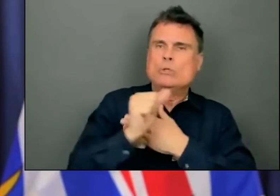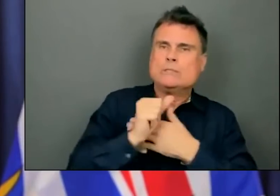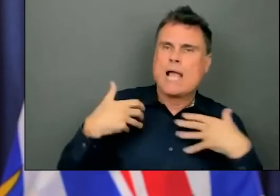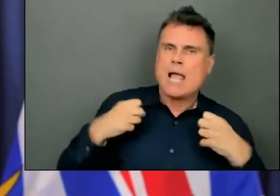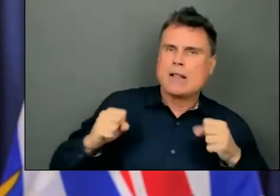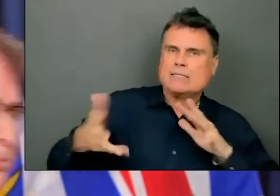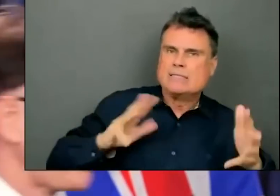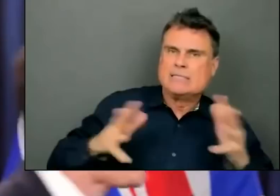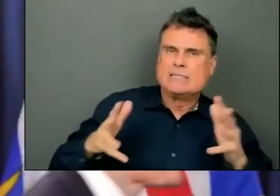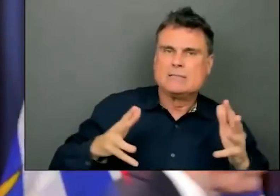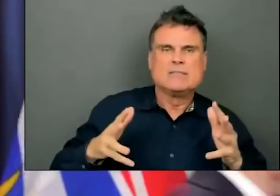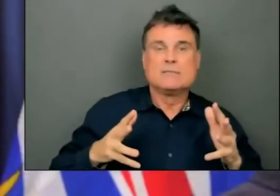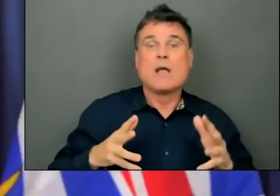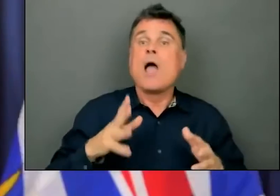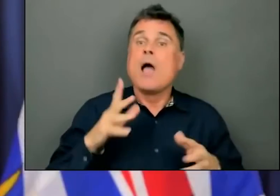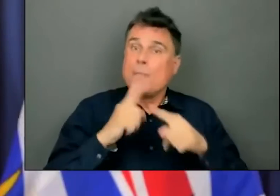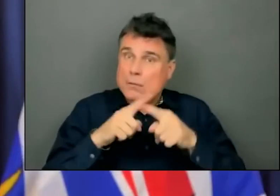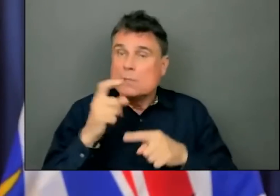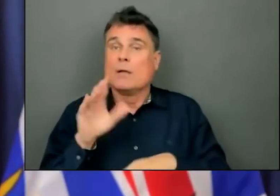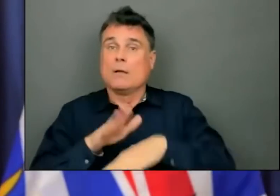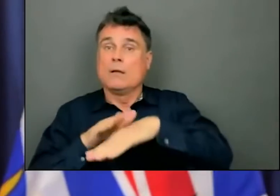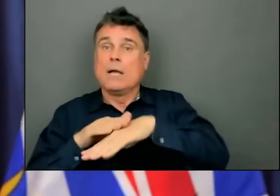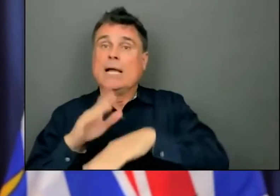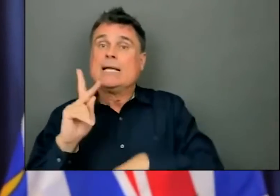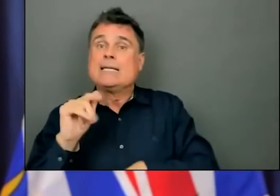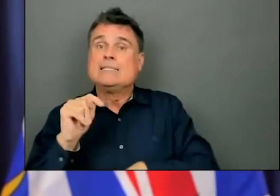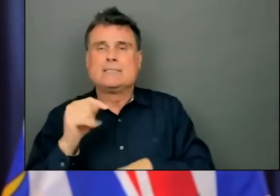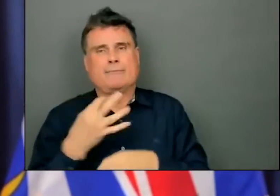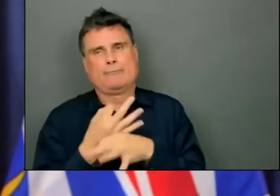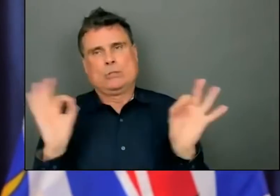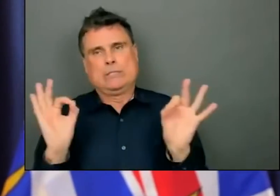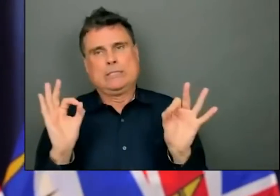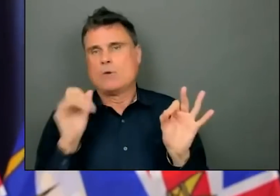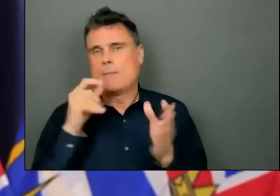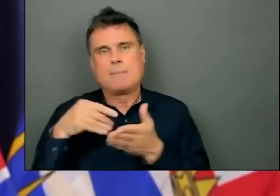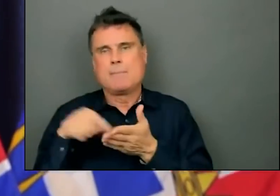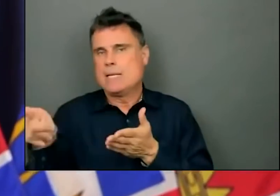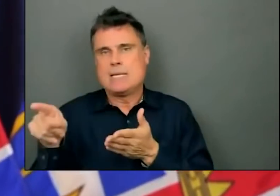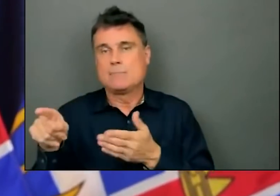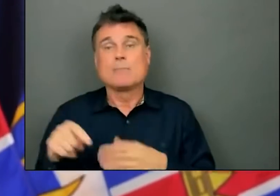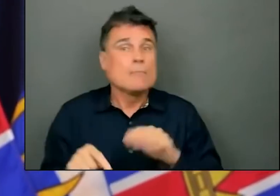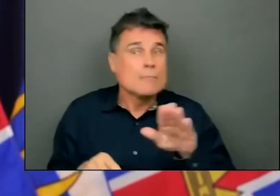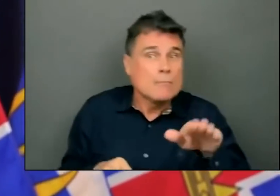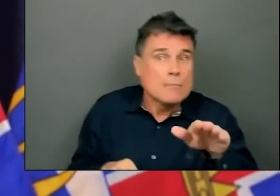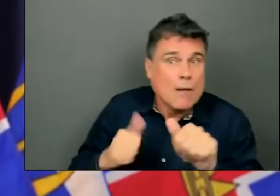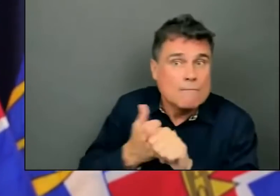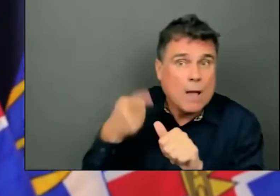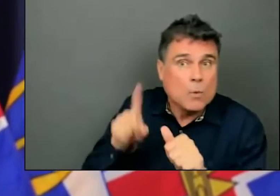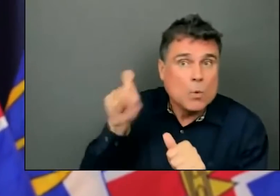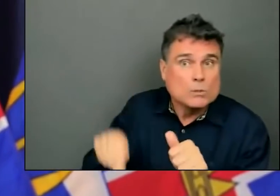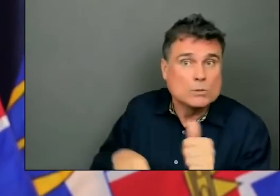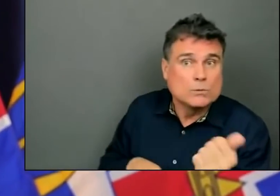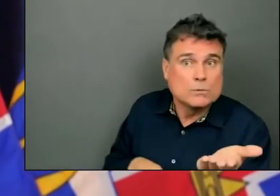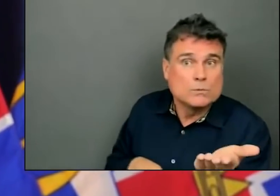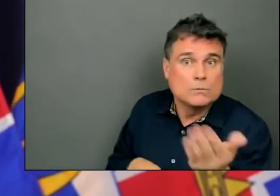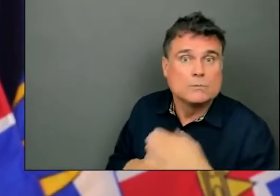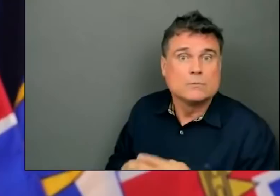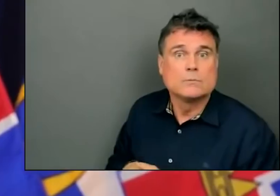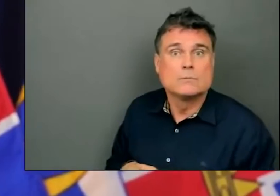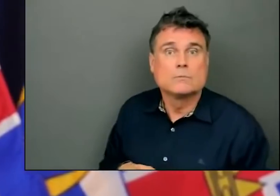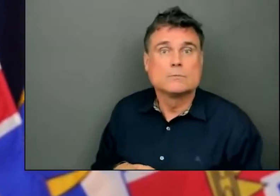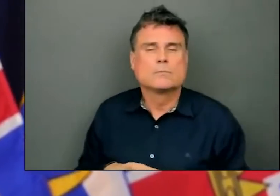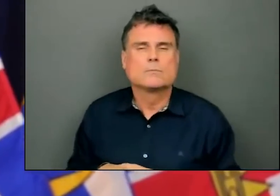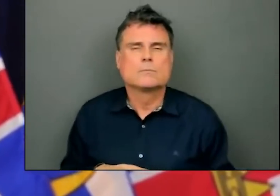people in BC. Richard, do you have a follow-up? Is there any update, I think probably for you,